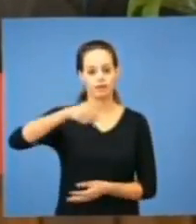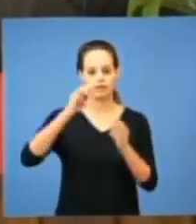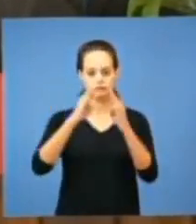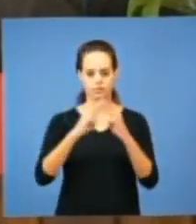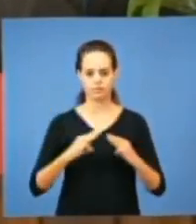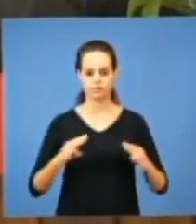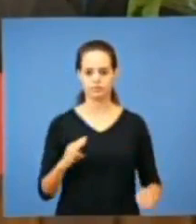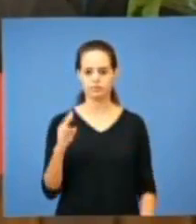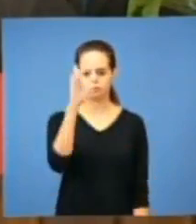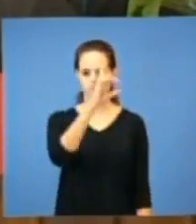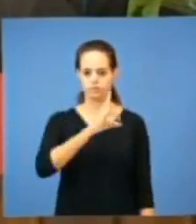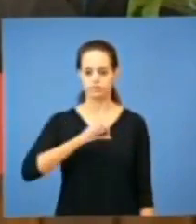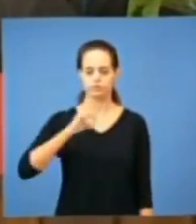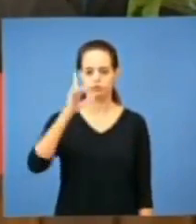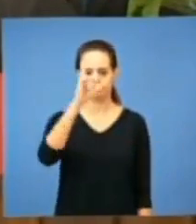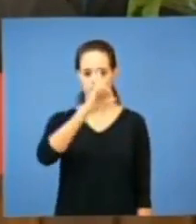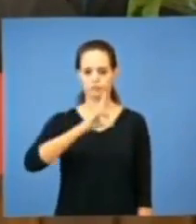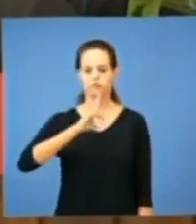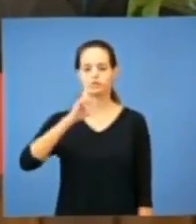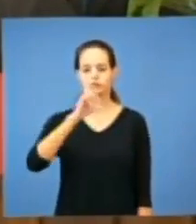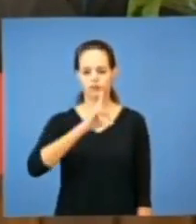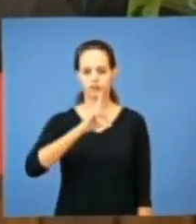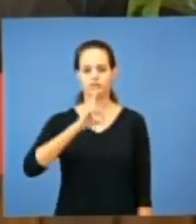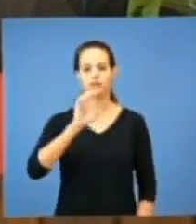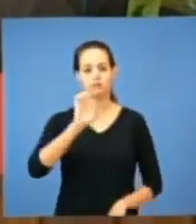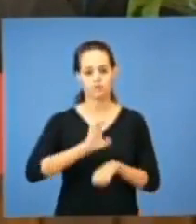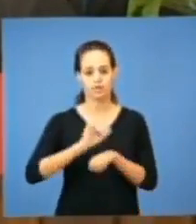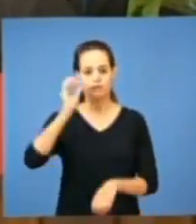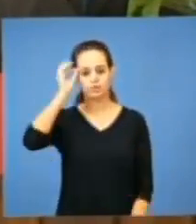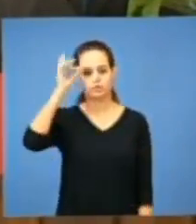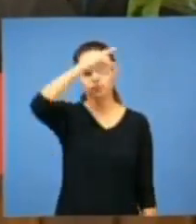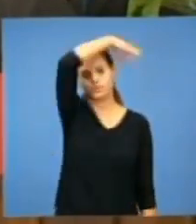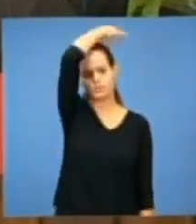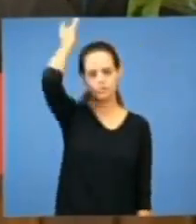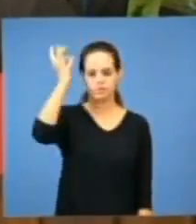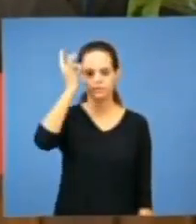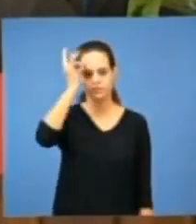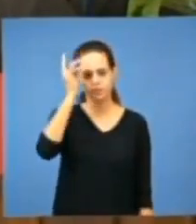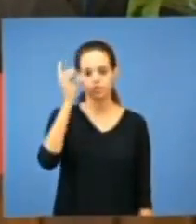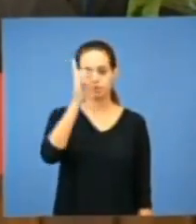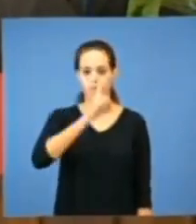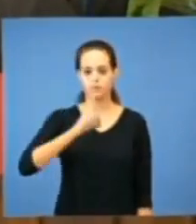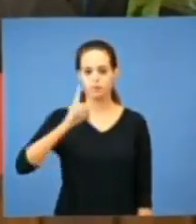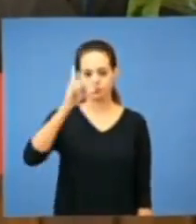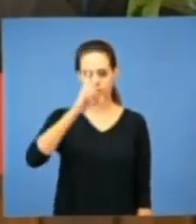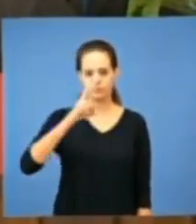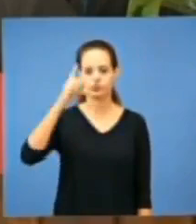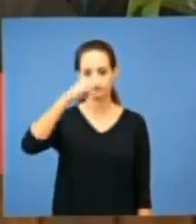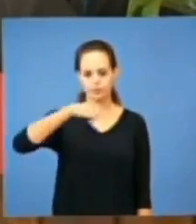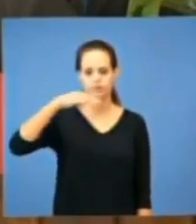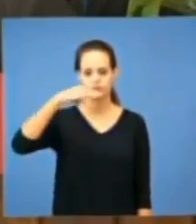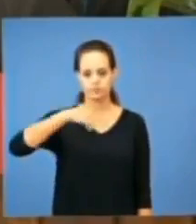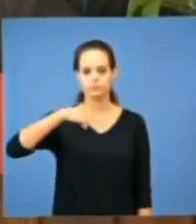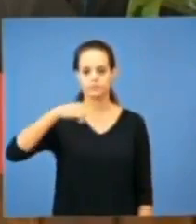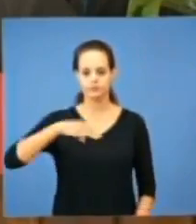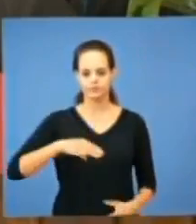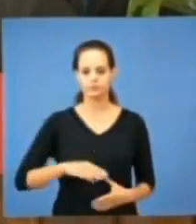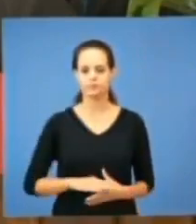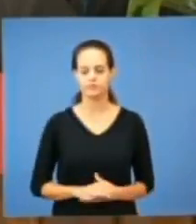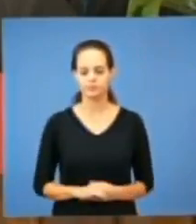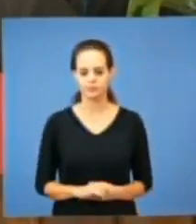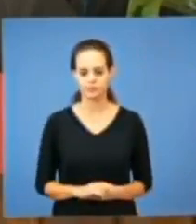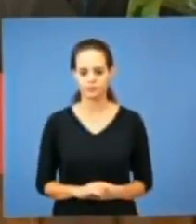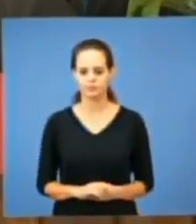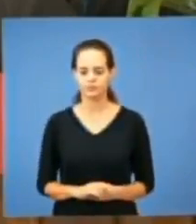from the Manaim of Domingos Martins, in the region of Domingos Martins and Marcelo Floriano. And we have